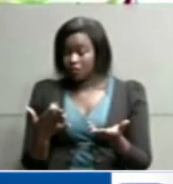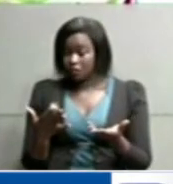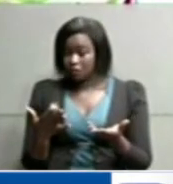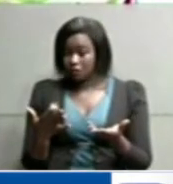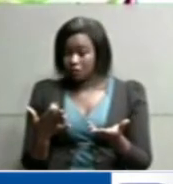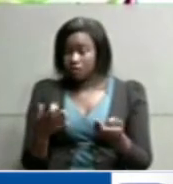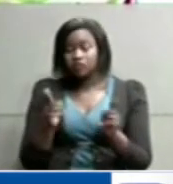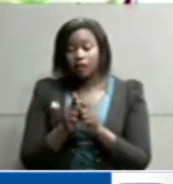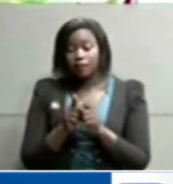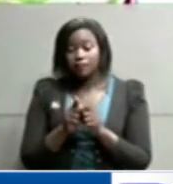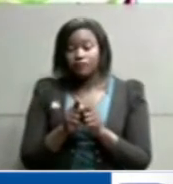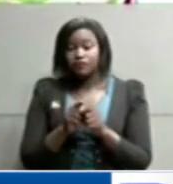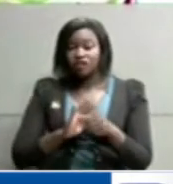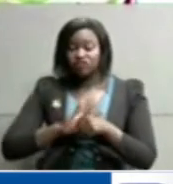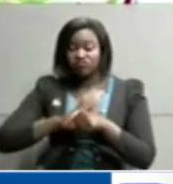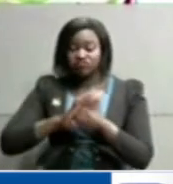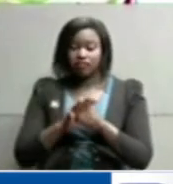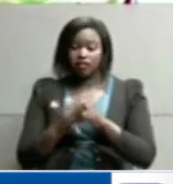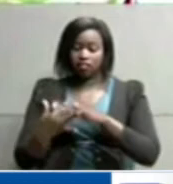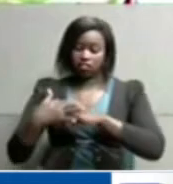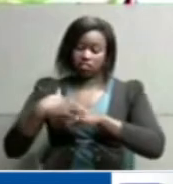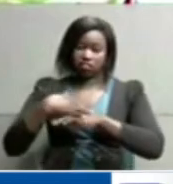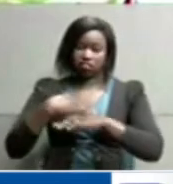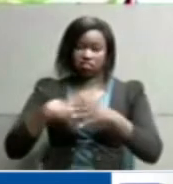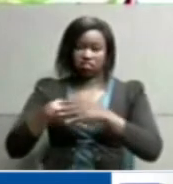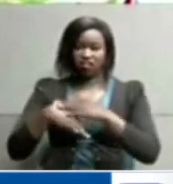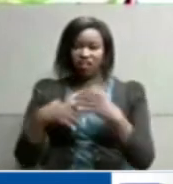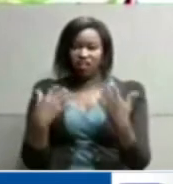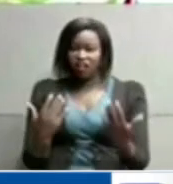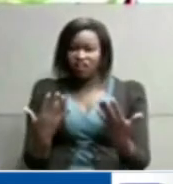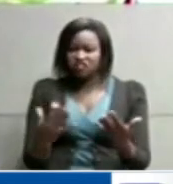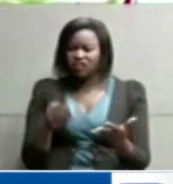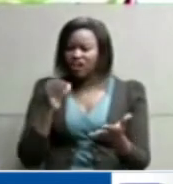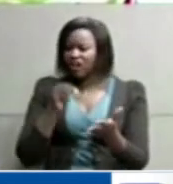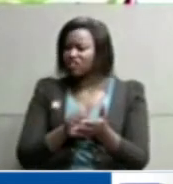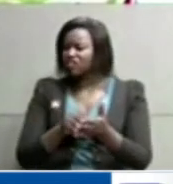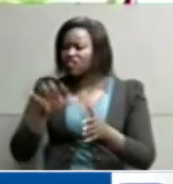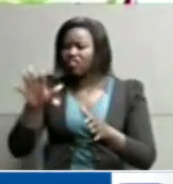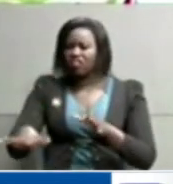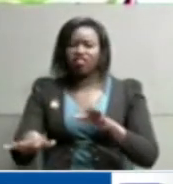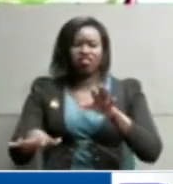and the virus goes onto your hands, and then you touch surfaces.